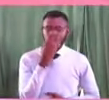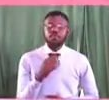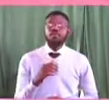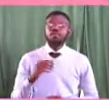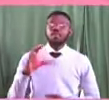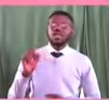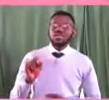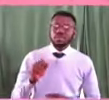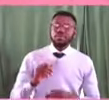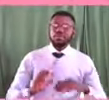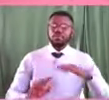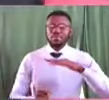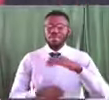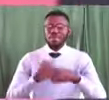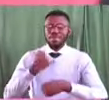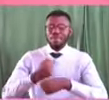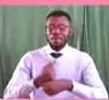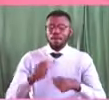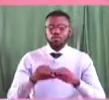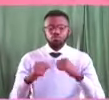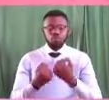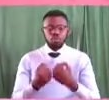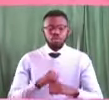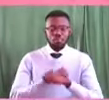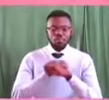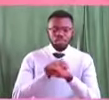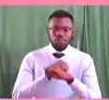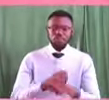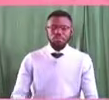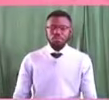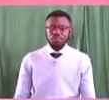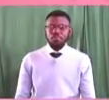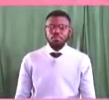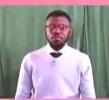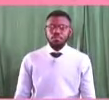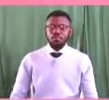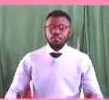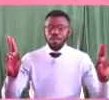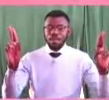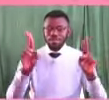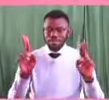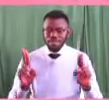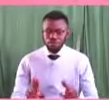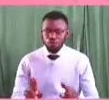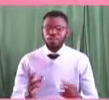CS Labour and Social Protection, our international partners,